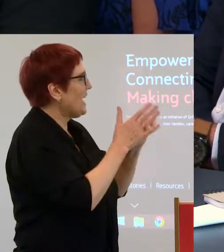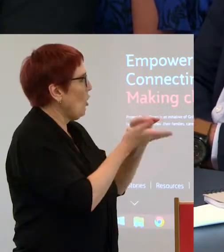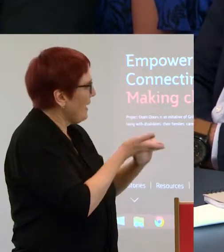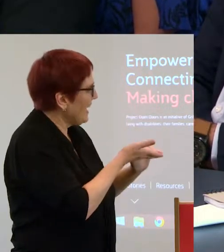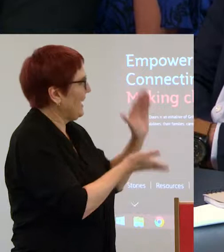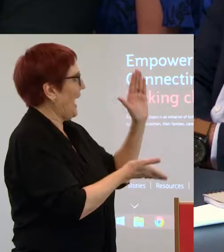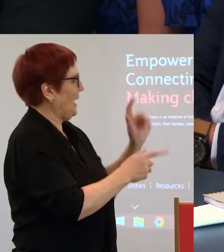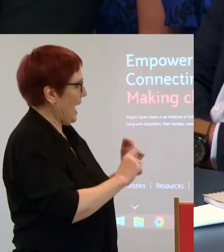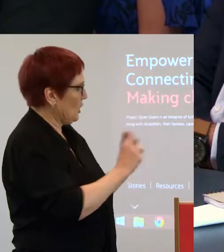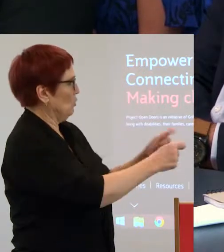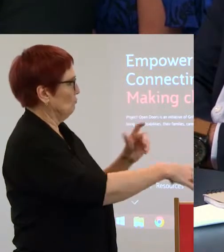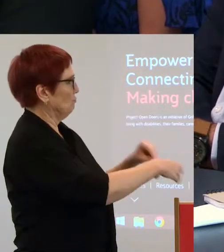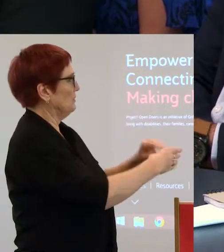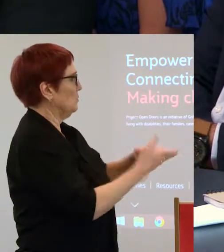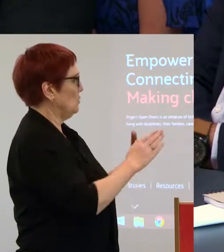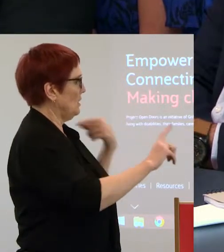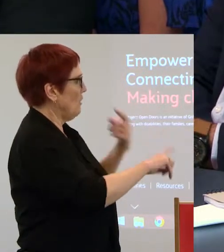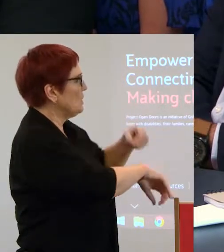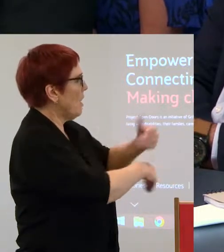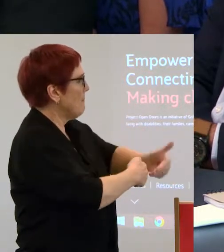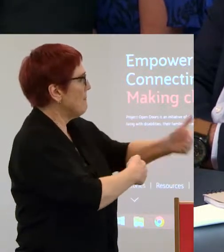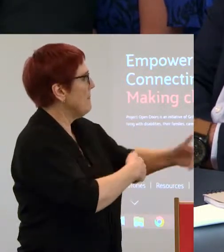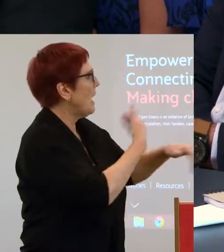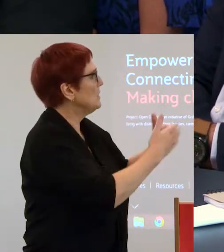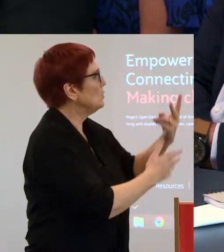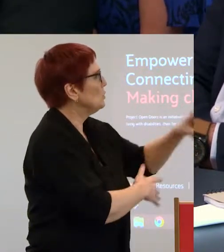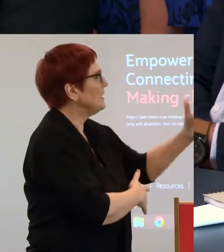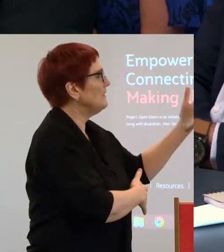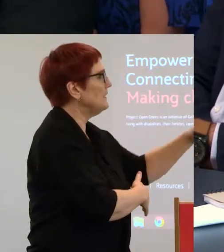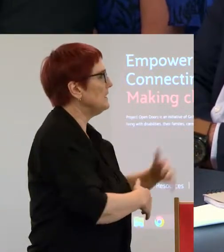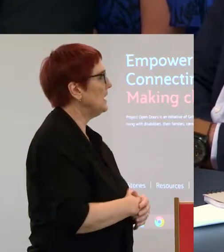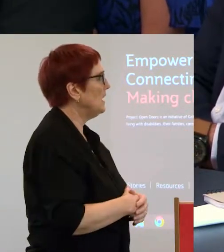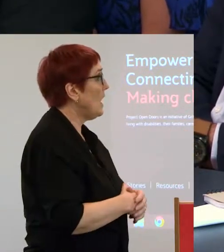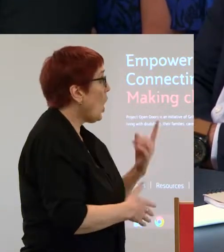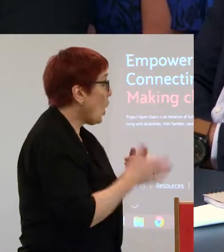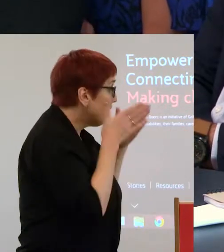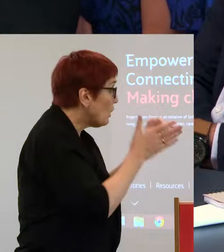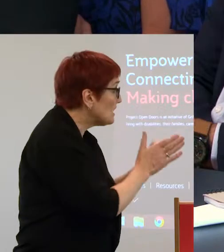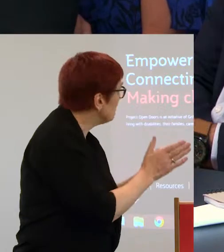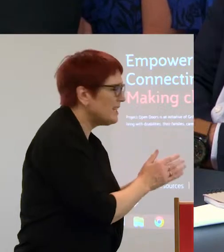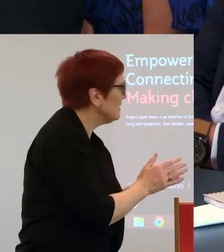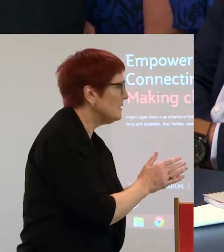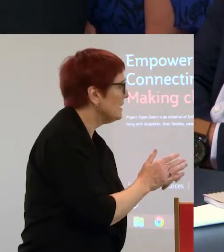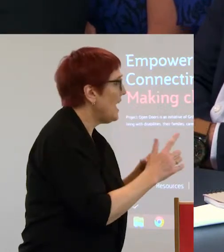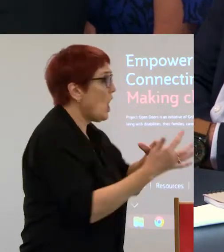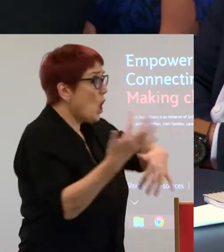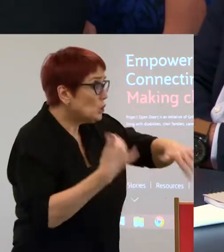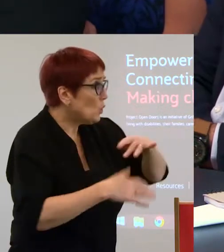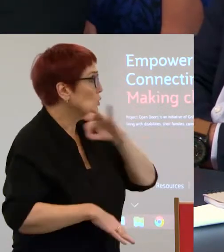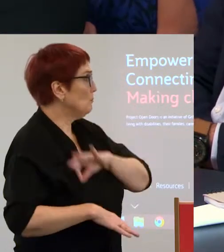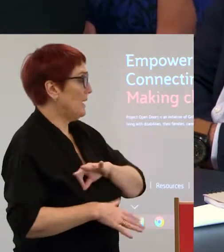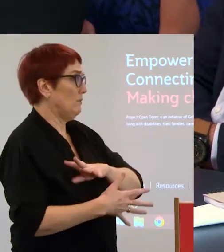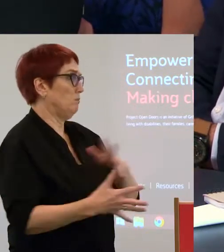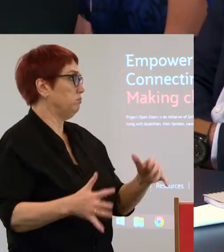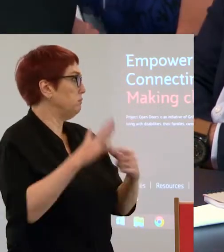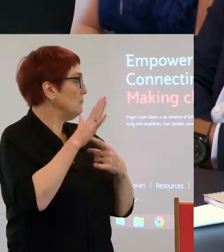and contribution over time. But it's not all about economics, it's about the social